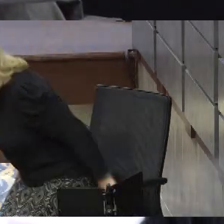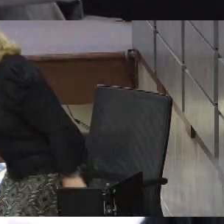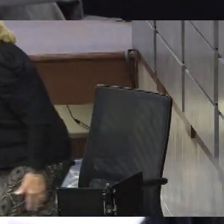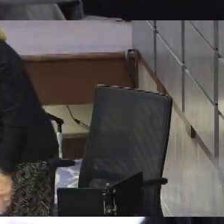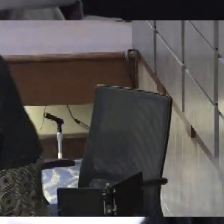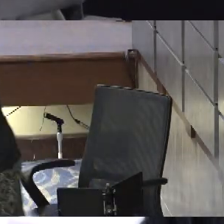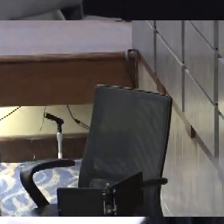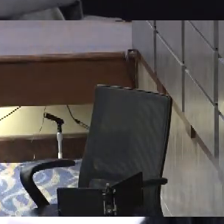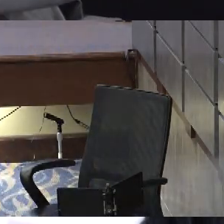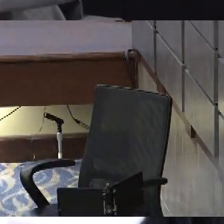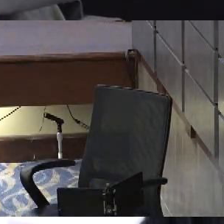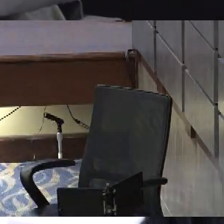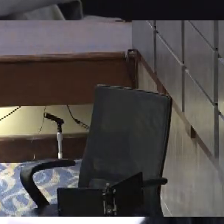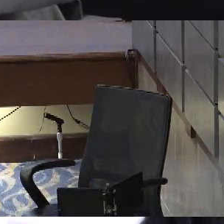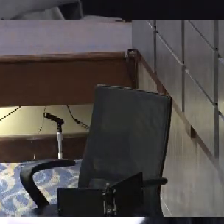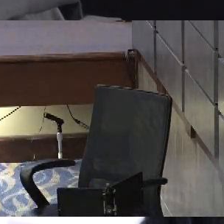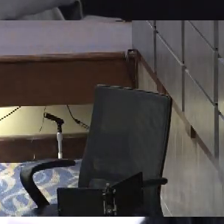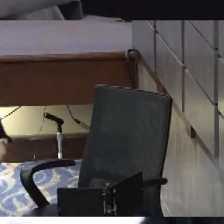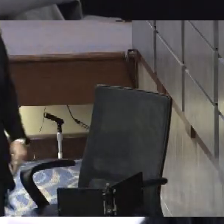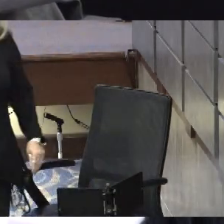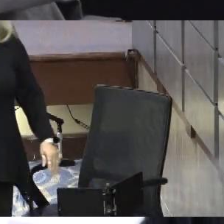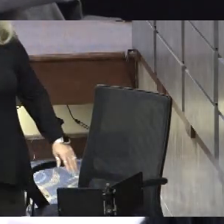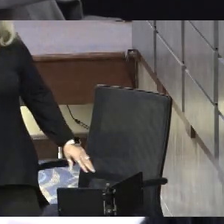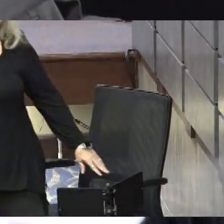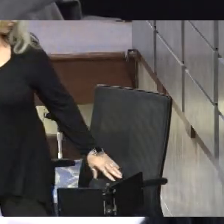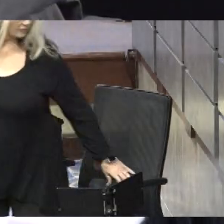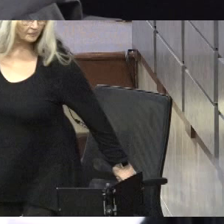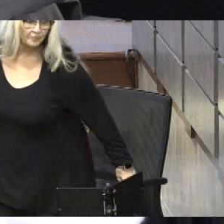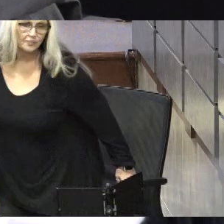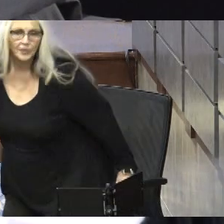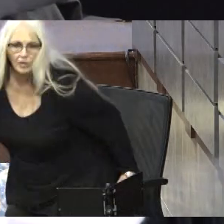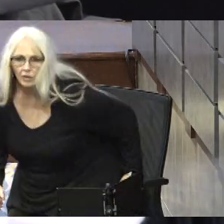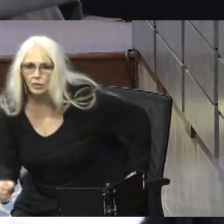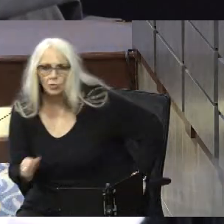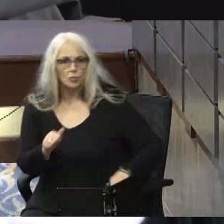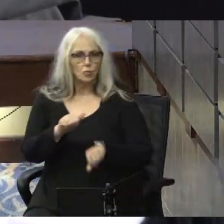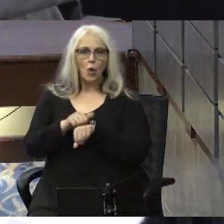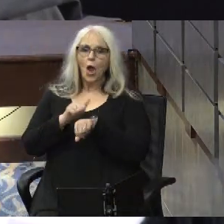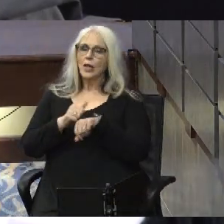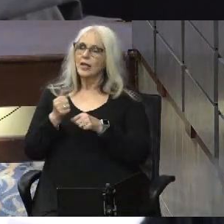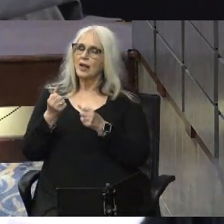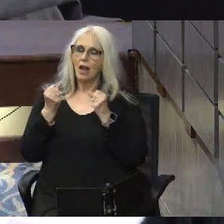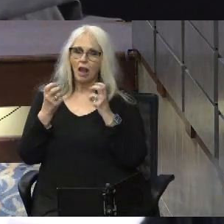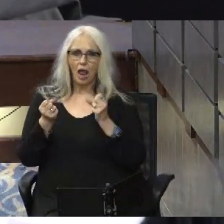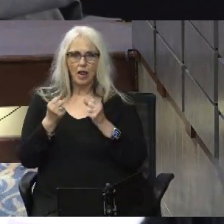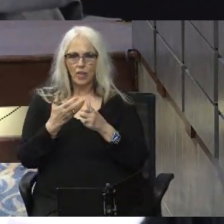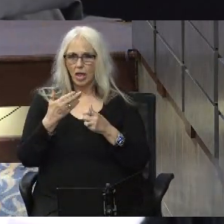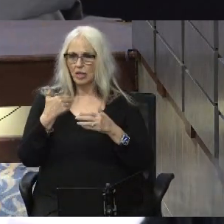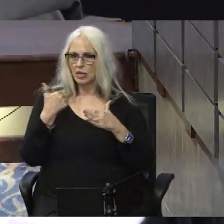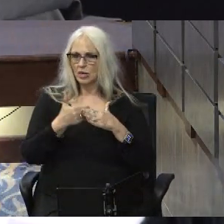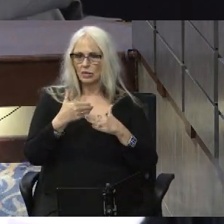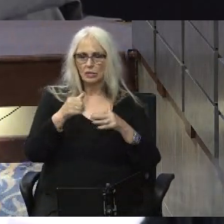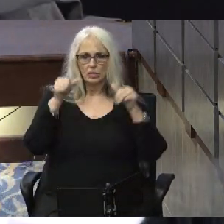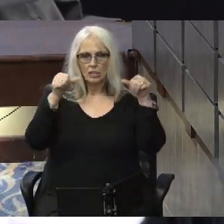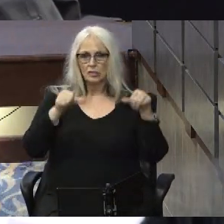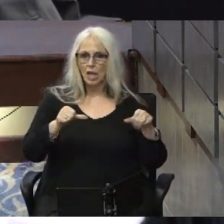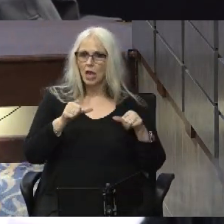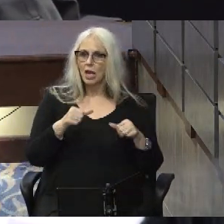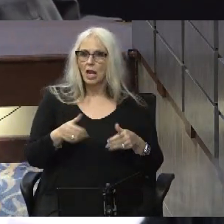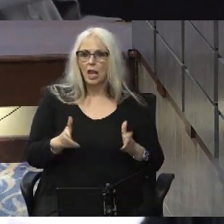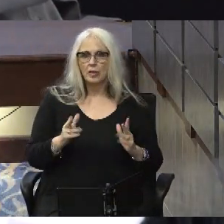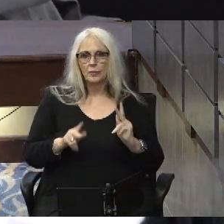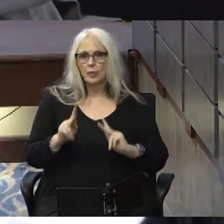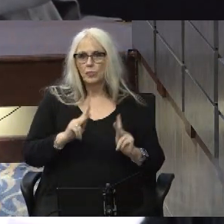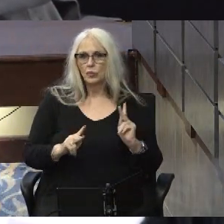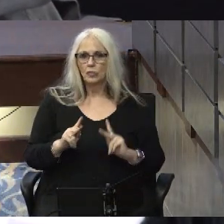and rock use and all benches and all sorts of things, along with signage. Something that allows people to read something about it, to